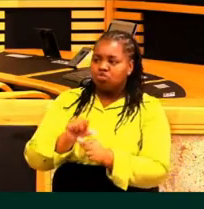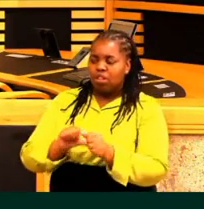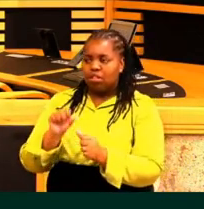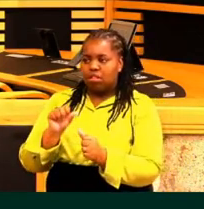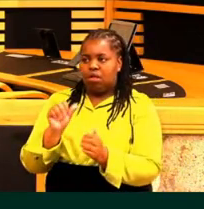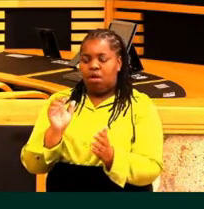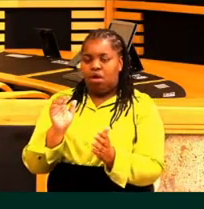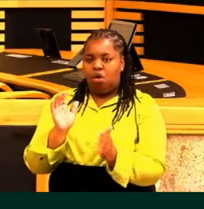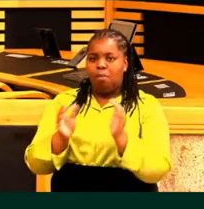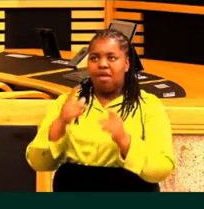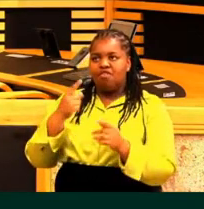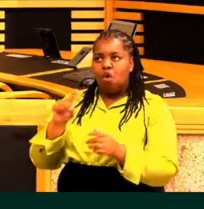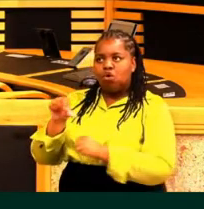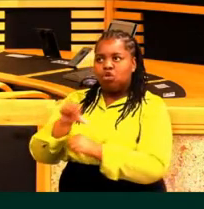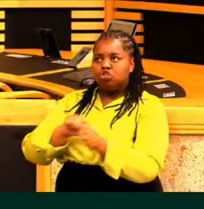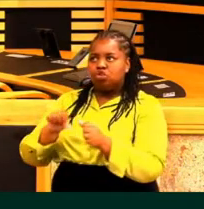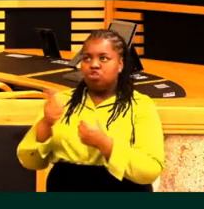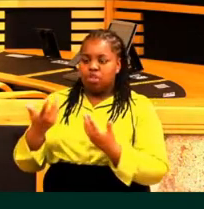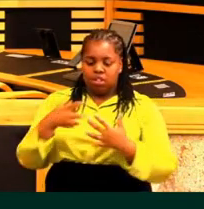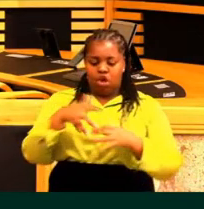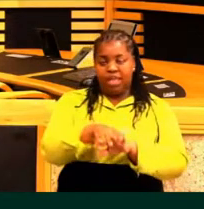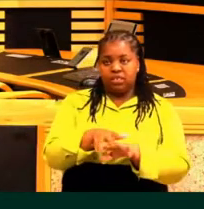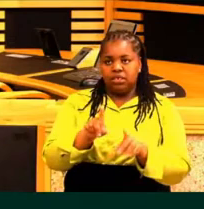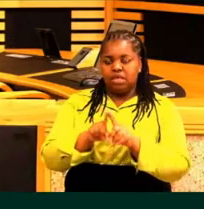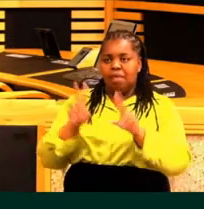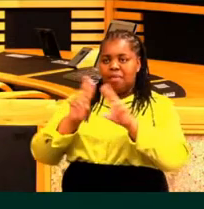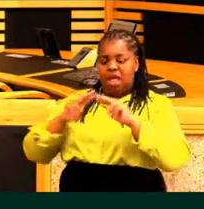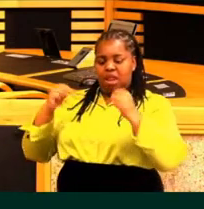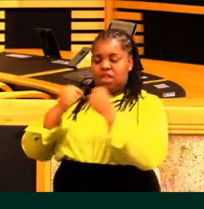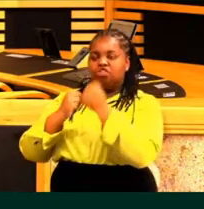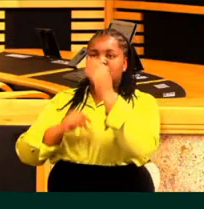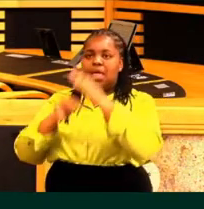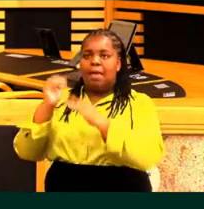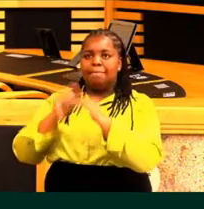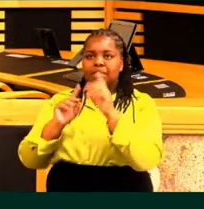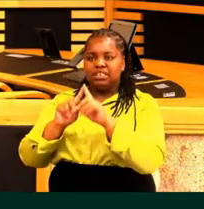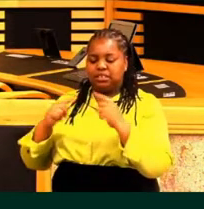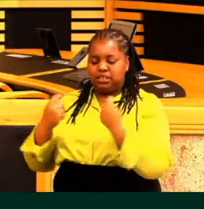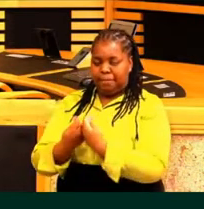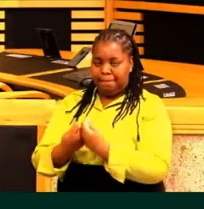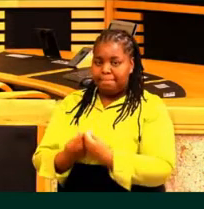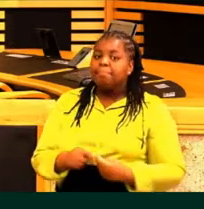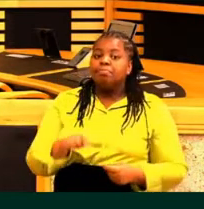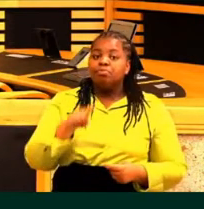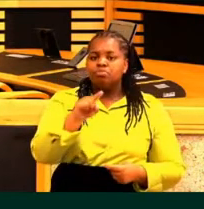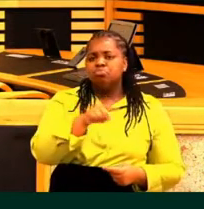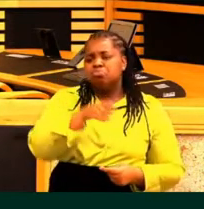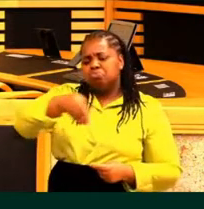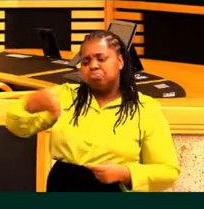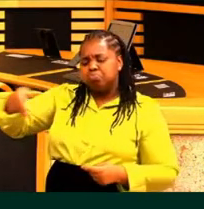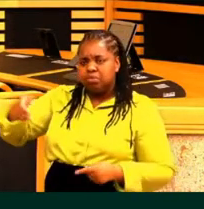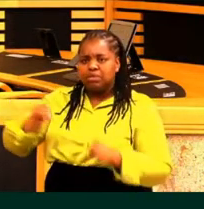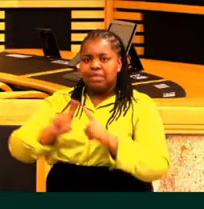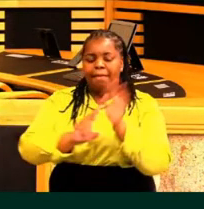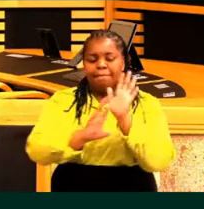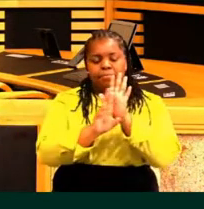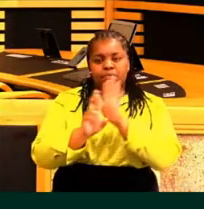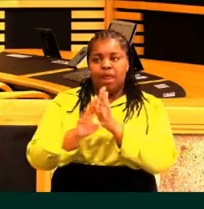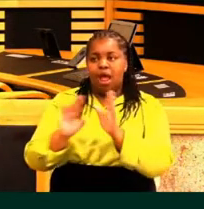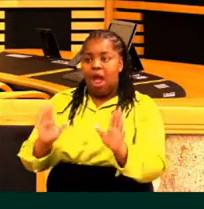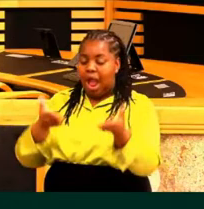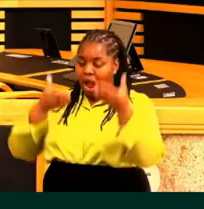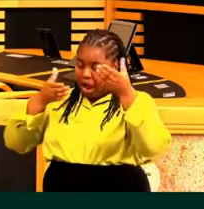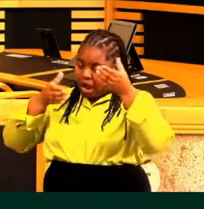for social cohesion and National Building task team he has attended and presented academic